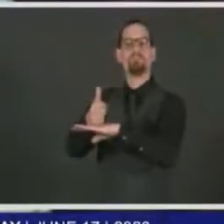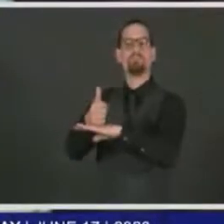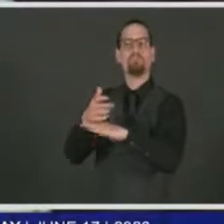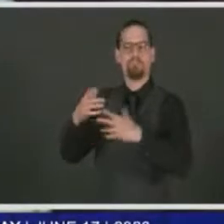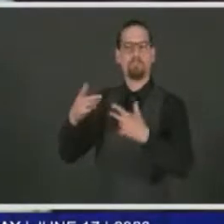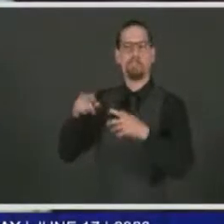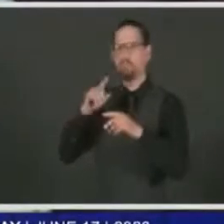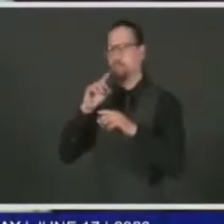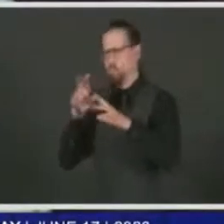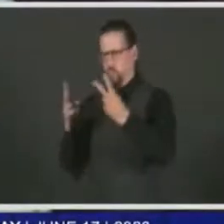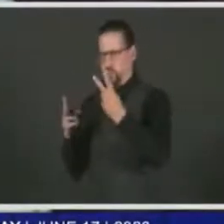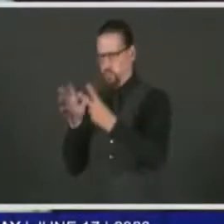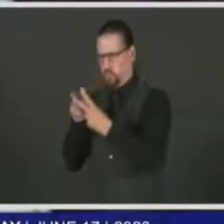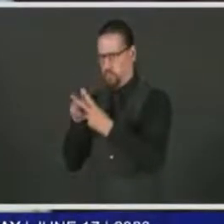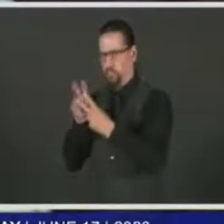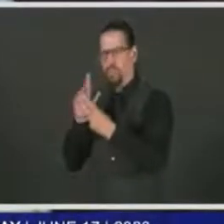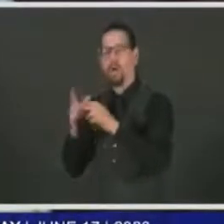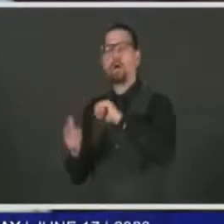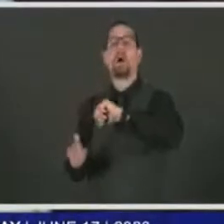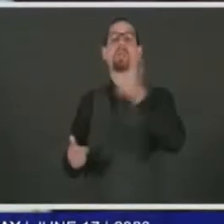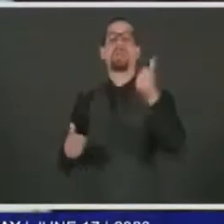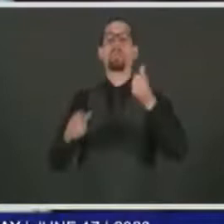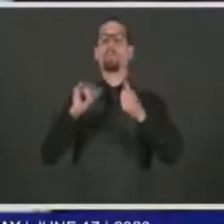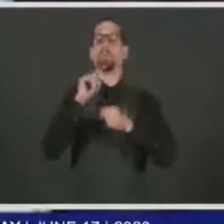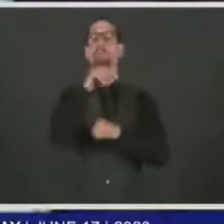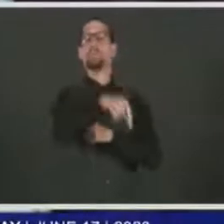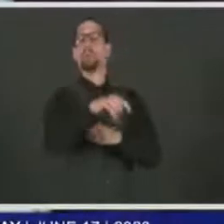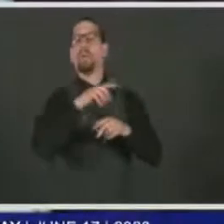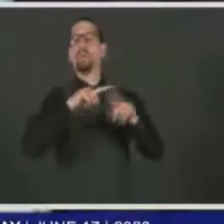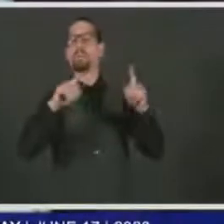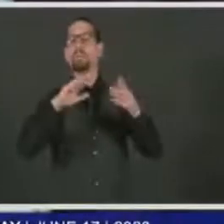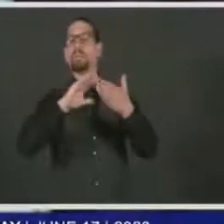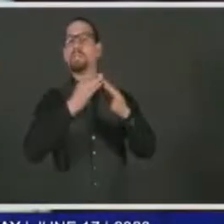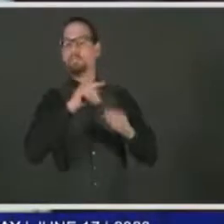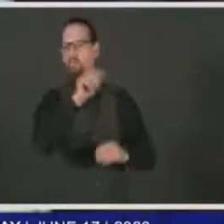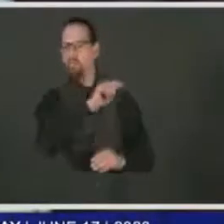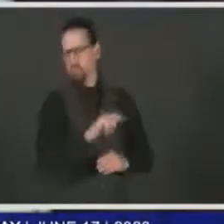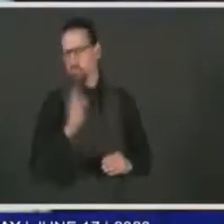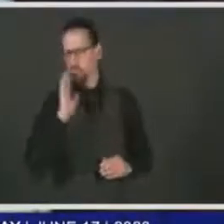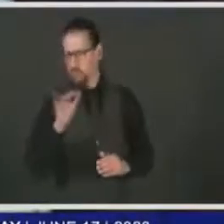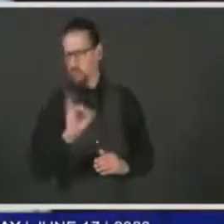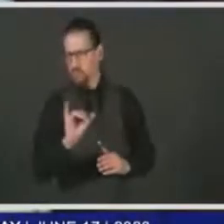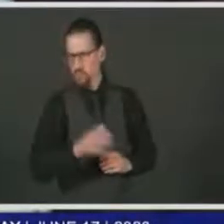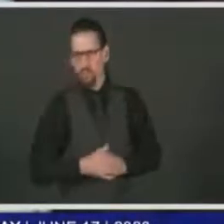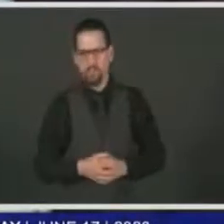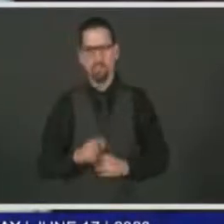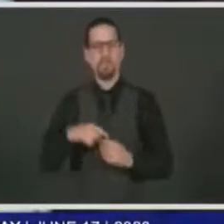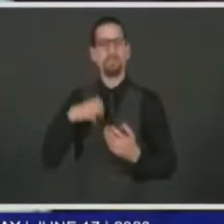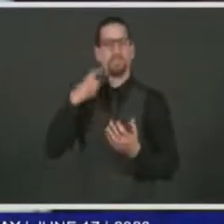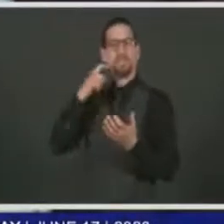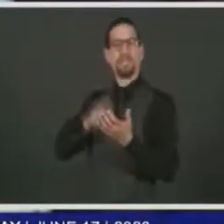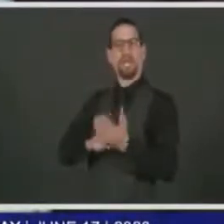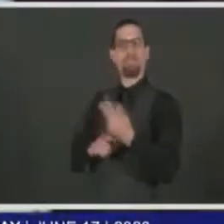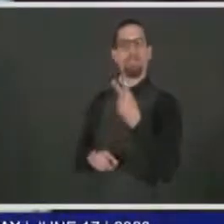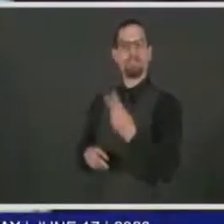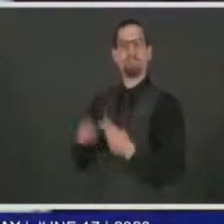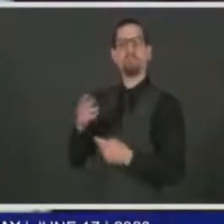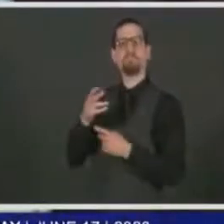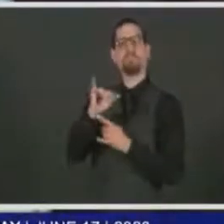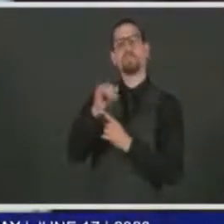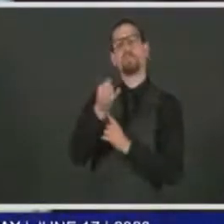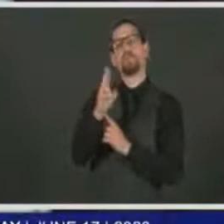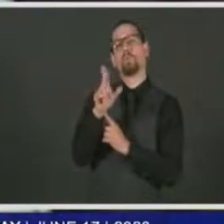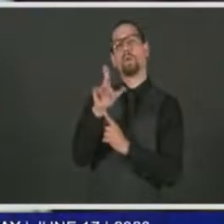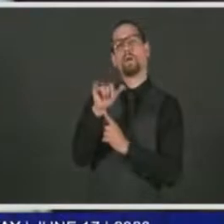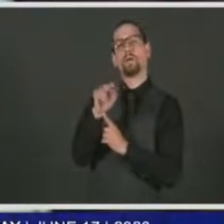that. I also want to recognize Julian Drix from the Rhode Island Department of Health and the entire team across all of the work